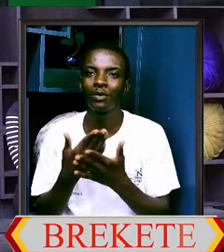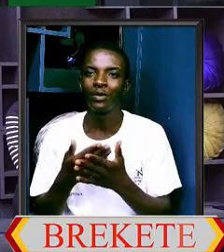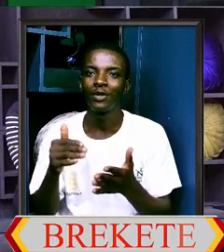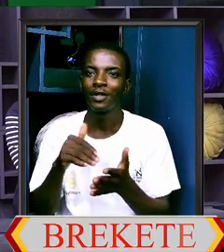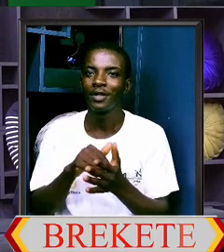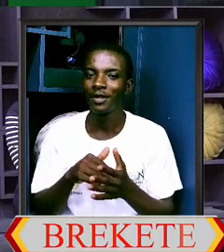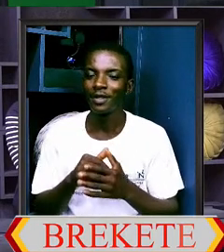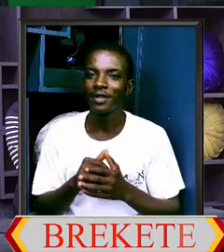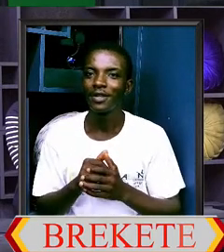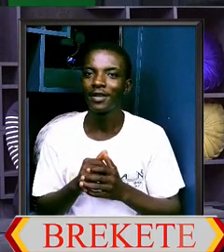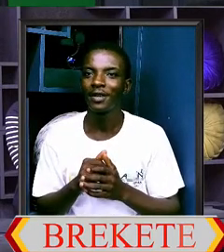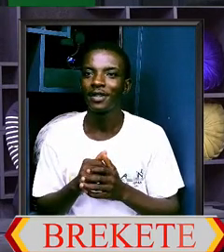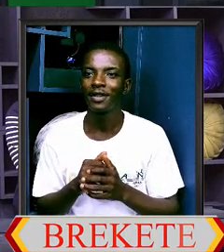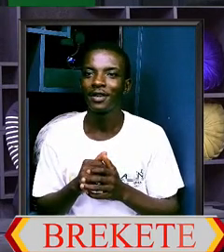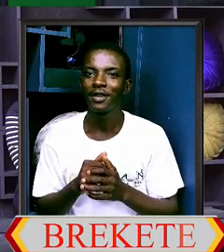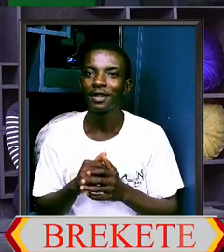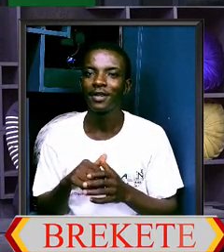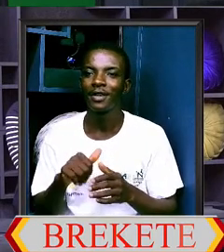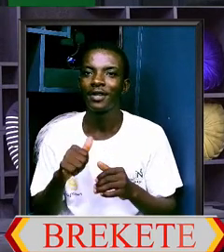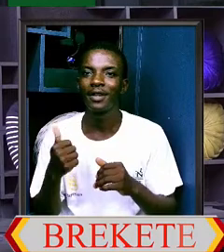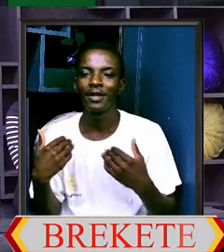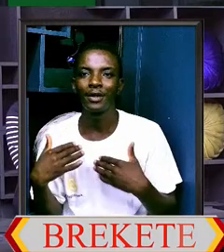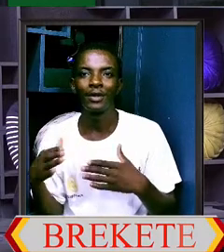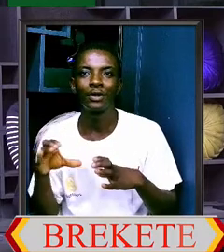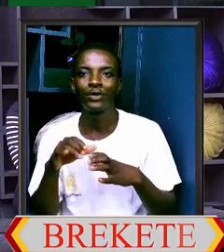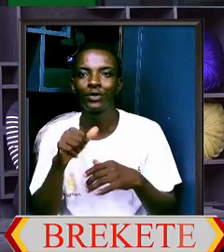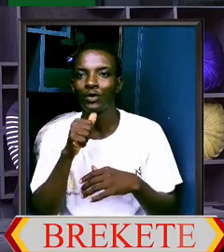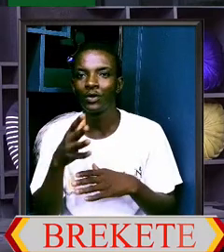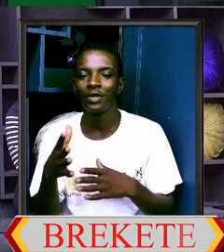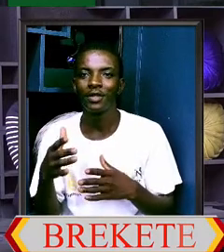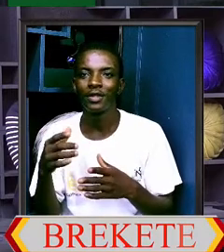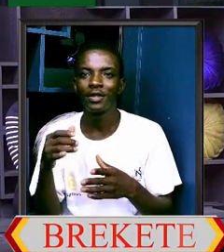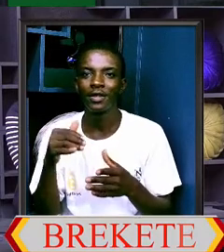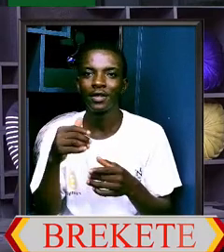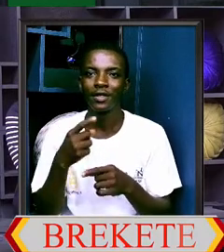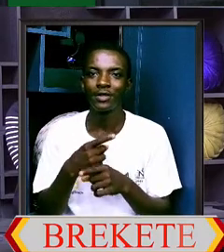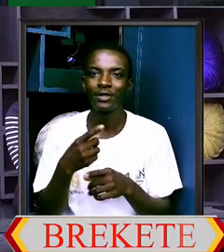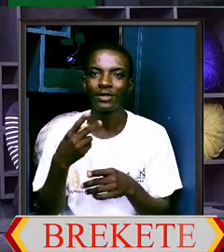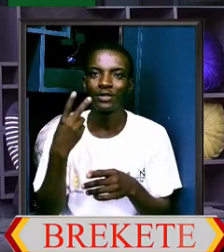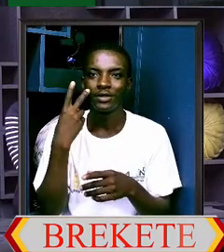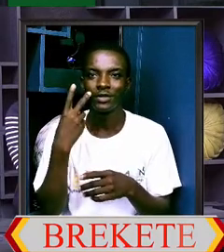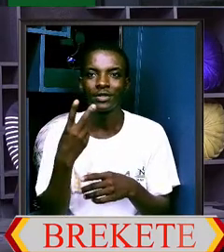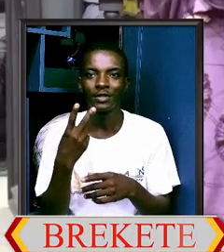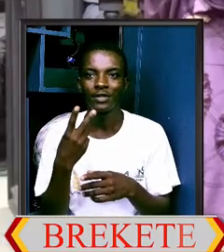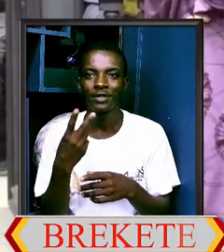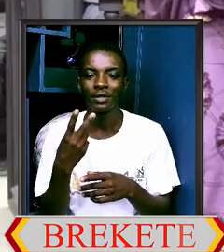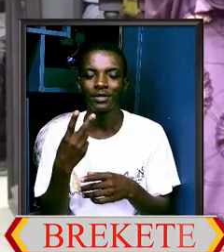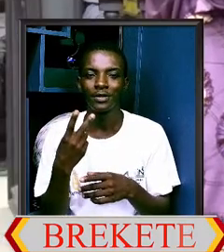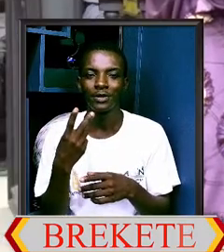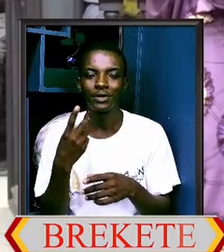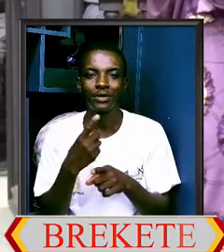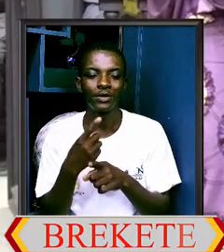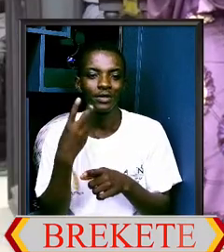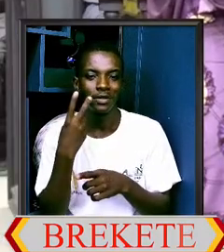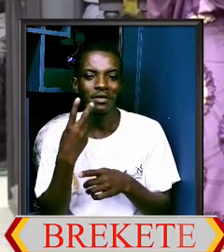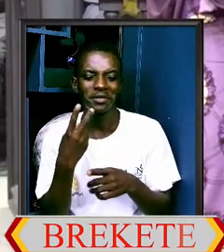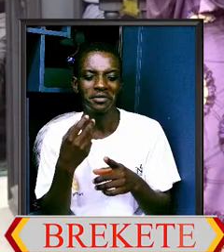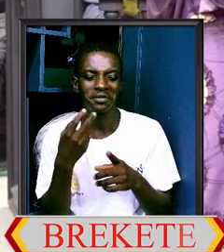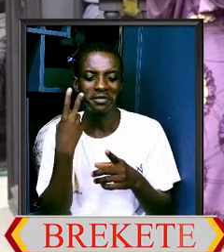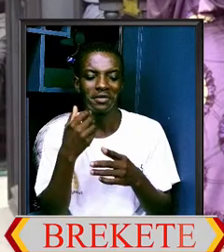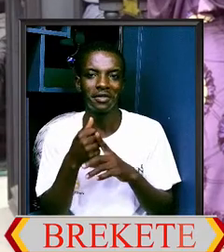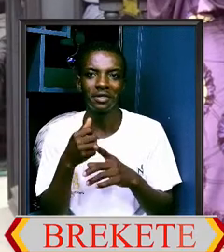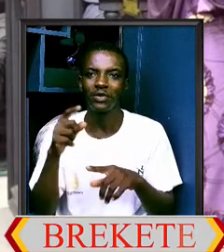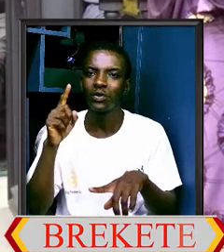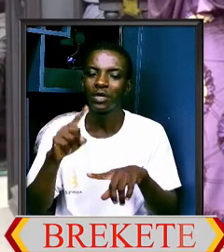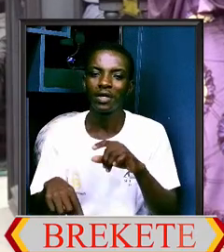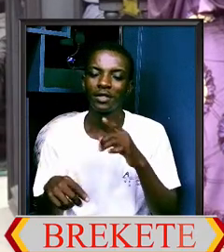do anything, help anybody, or do anything again. I just did one corner. They laugh. If you control myself, you don't fit.